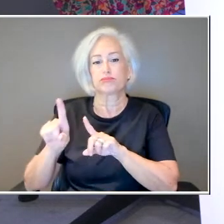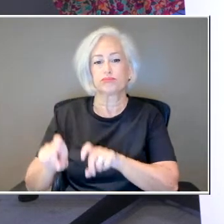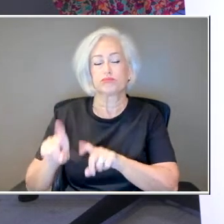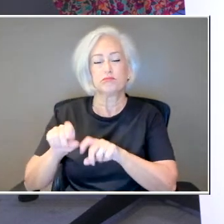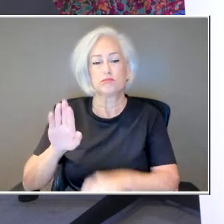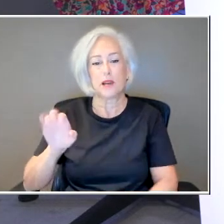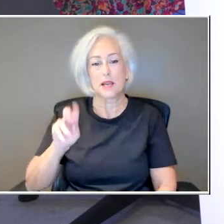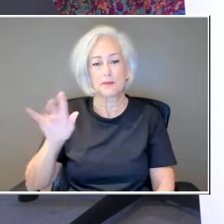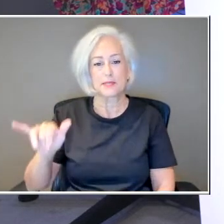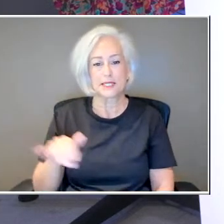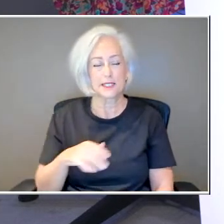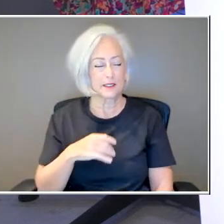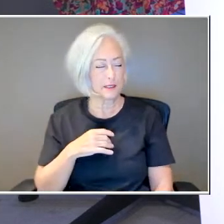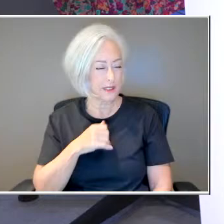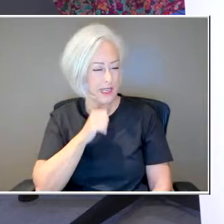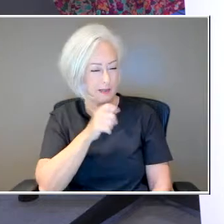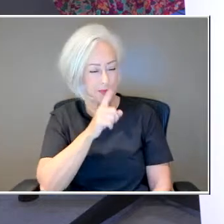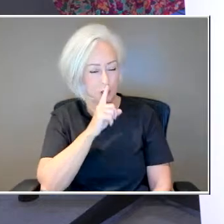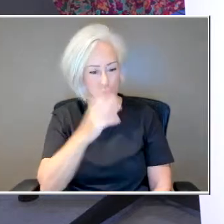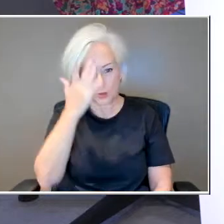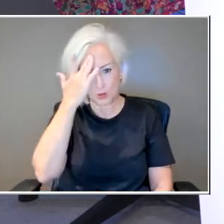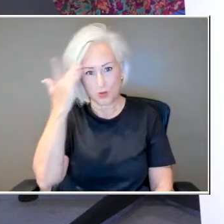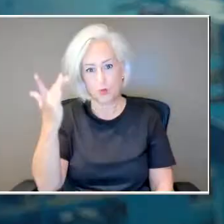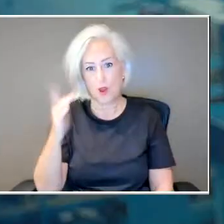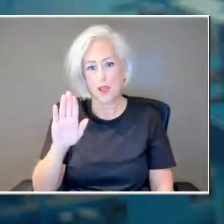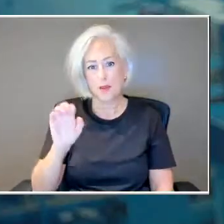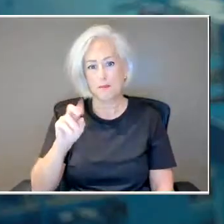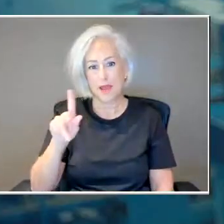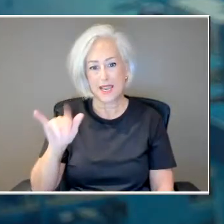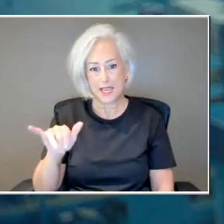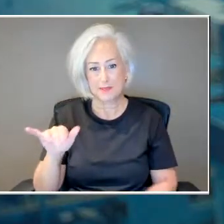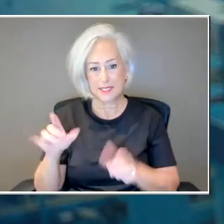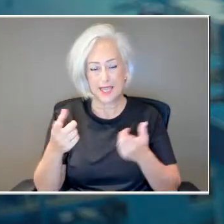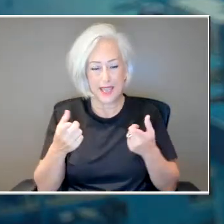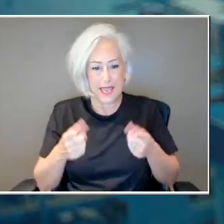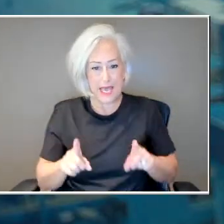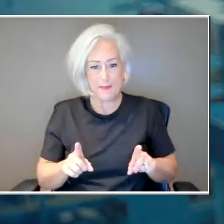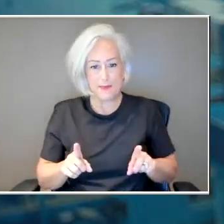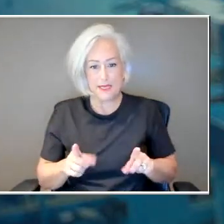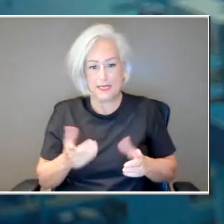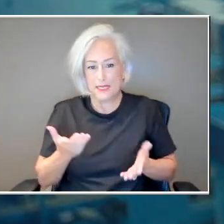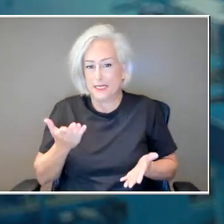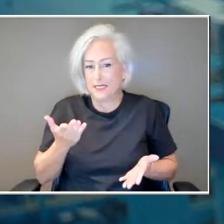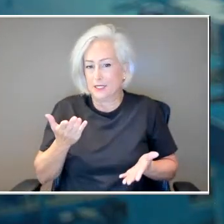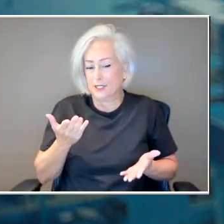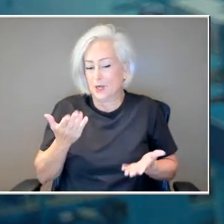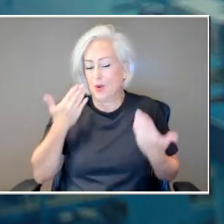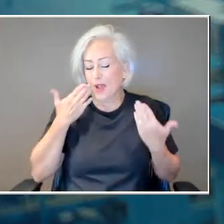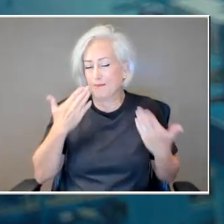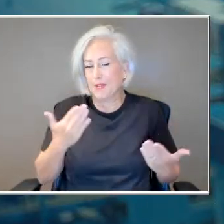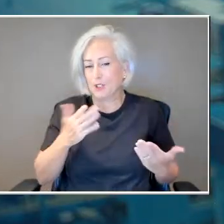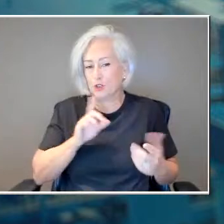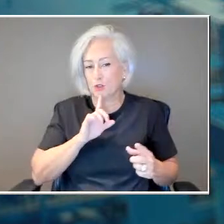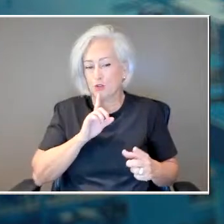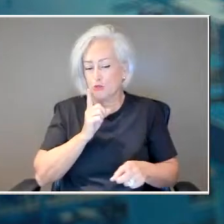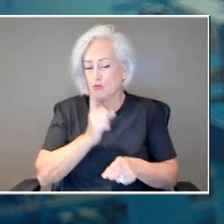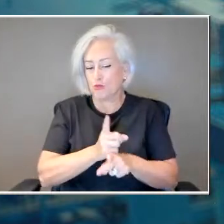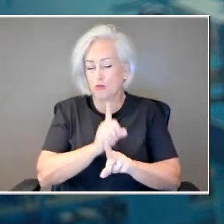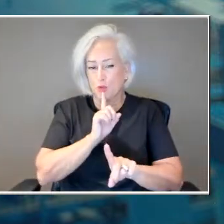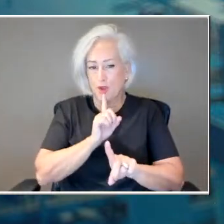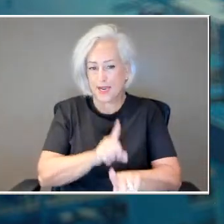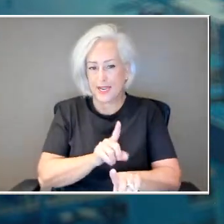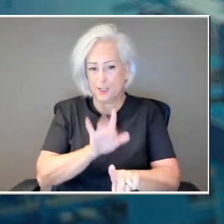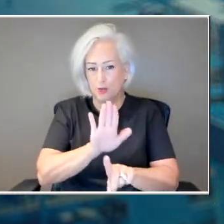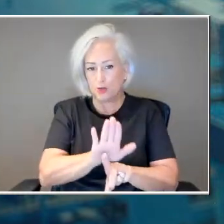I'm not exactly sure why the lymph node biopsy was performed, so that might play a part into what the right answer is to that question. In general,